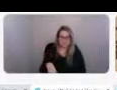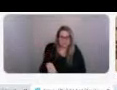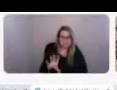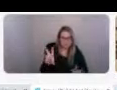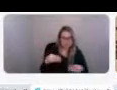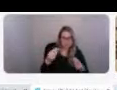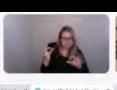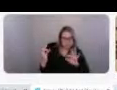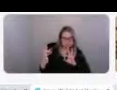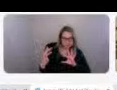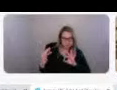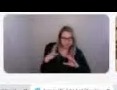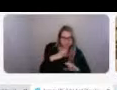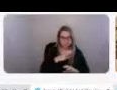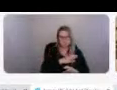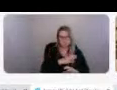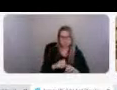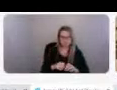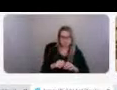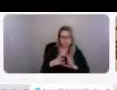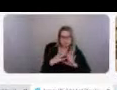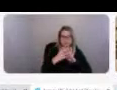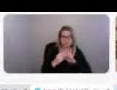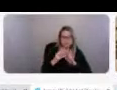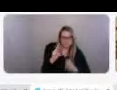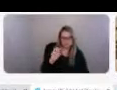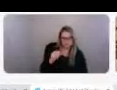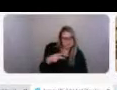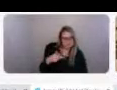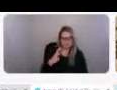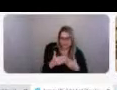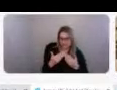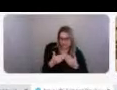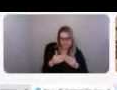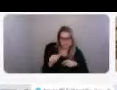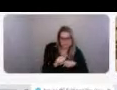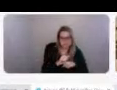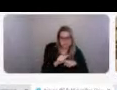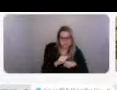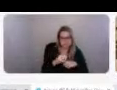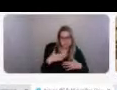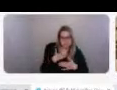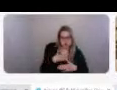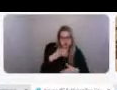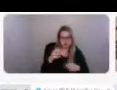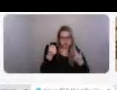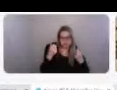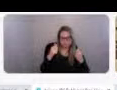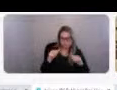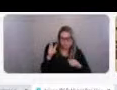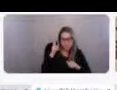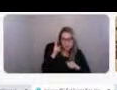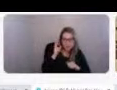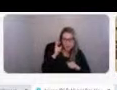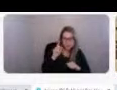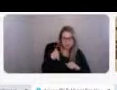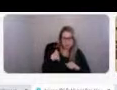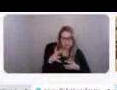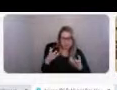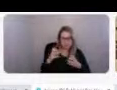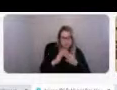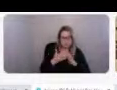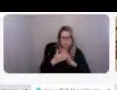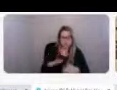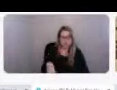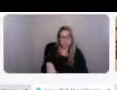feedback on the commission's final draft map this can't be an easy task can we applaud your efforts on listening to the needs and wants of the communities of